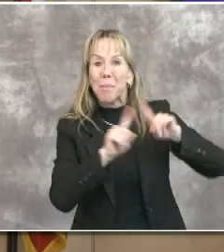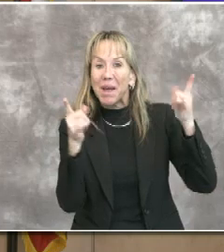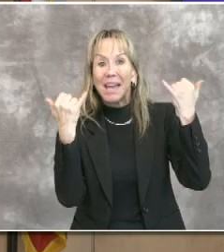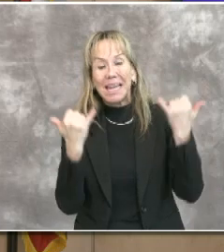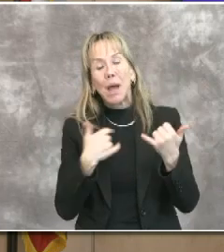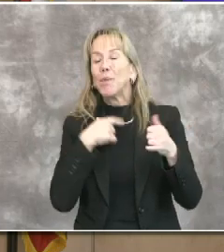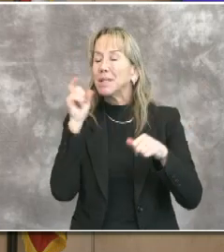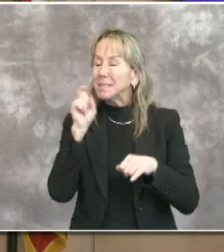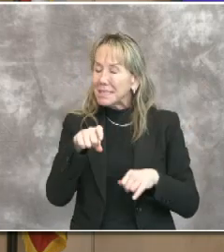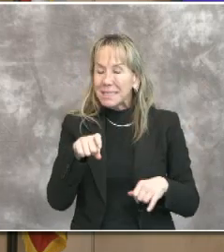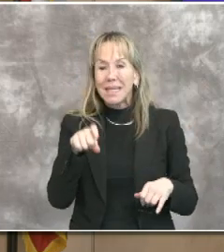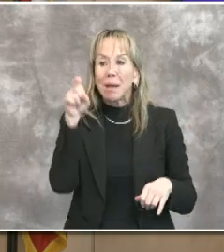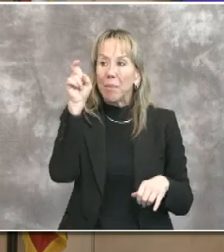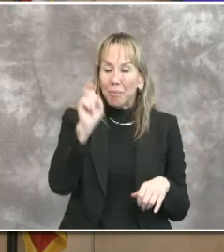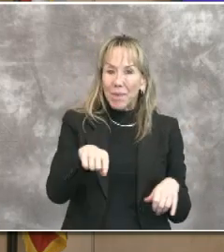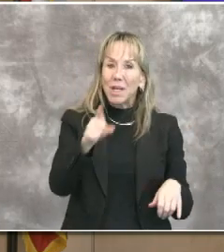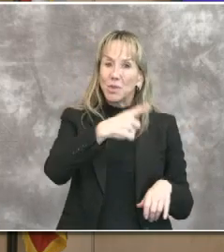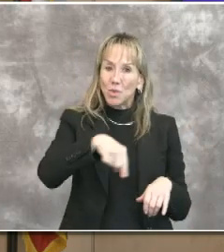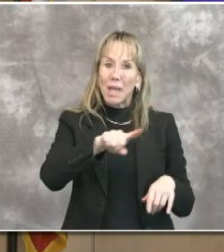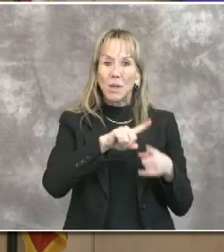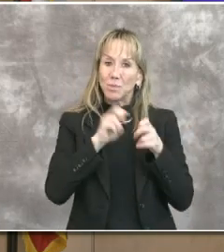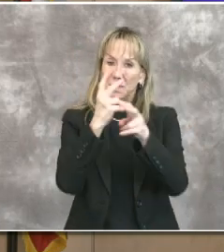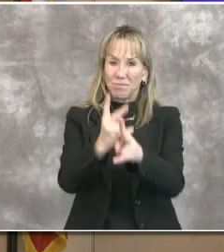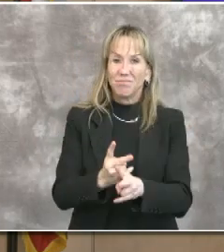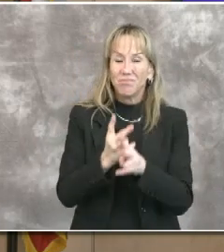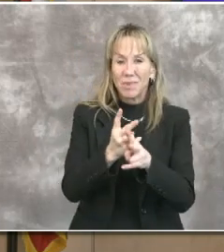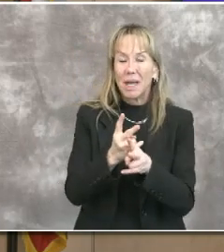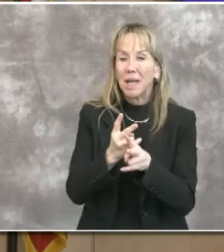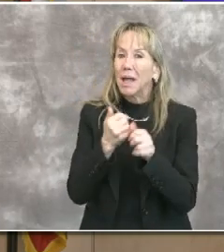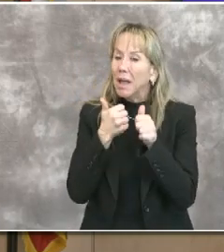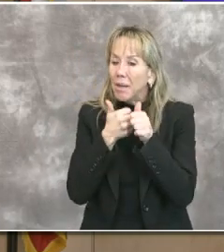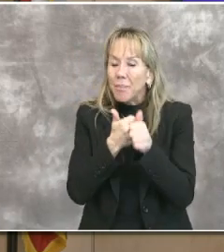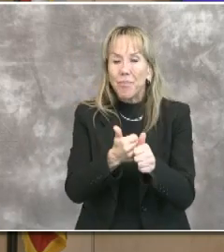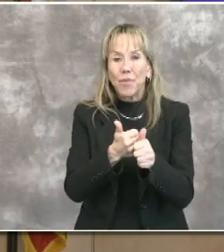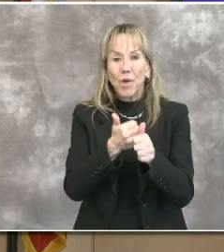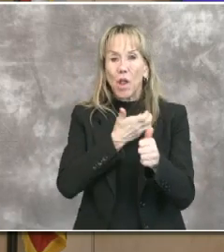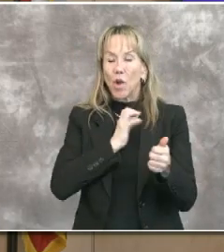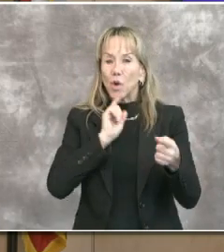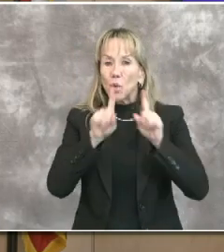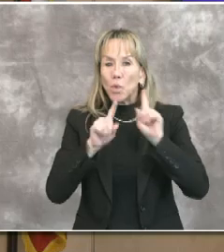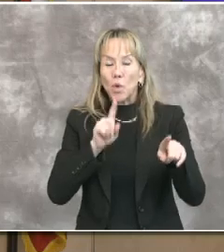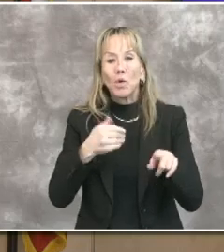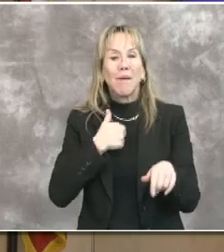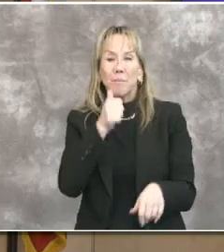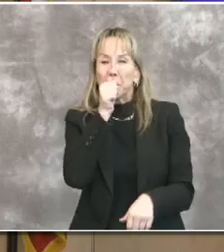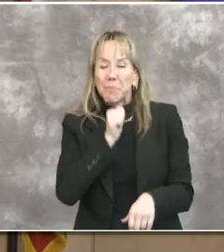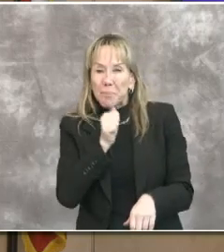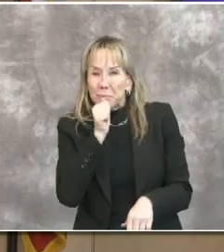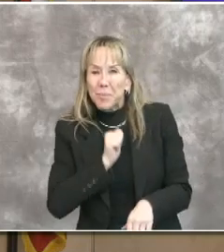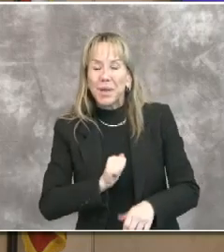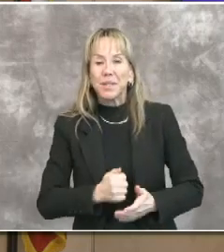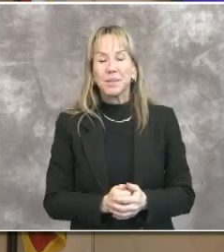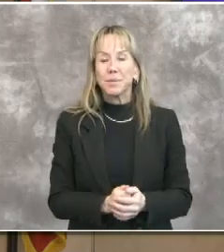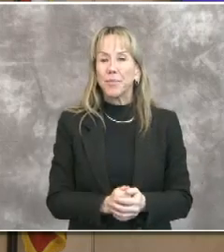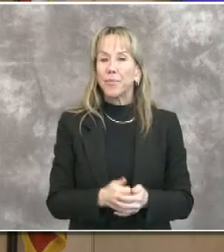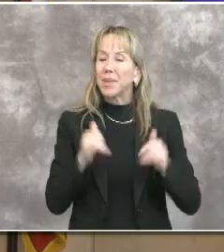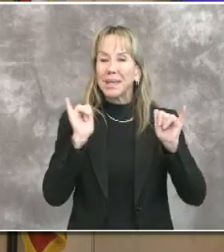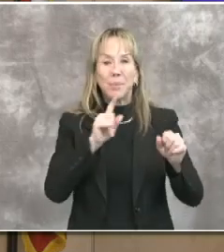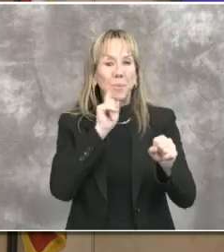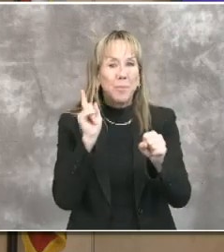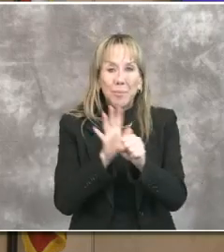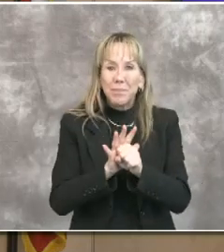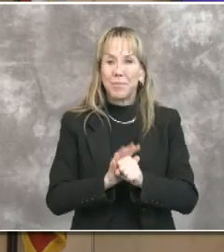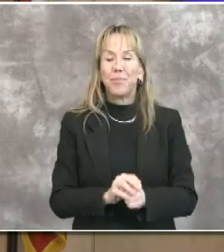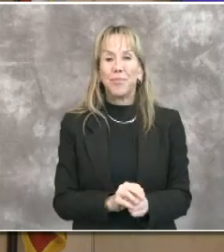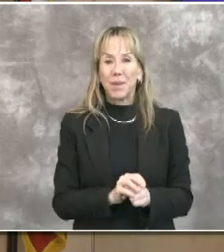this, we have to exercise that same caution. We have to exercise that same patience. We have to exercise that same commitment